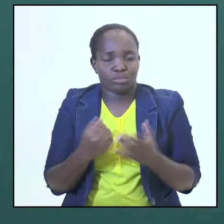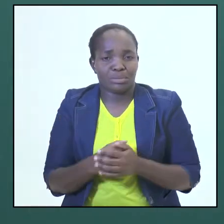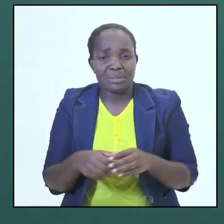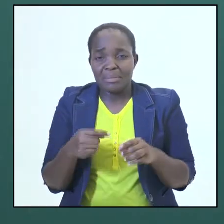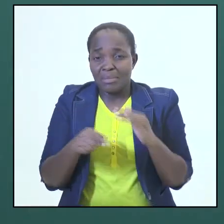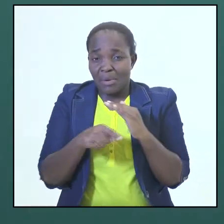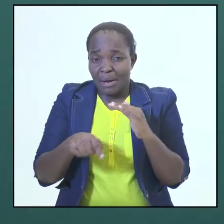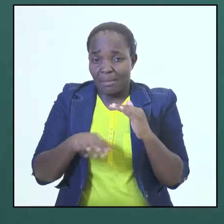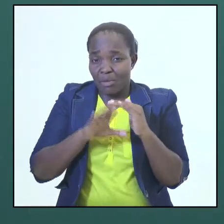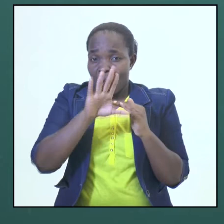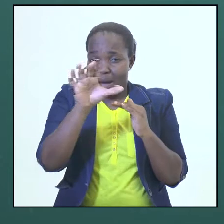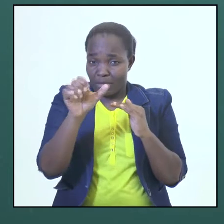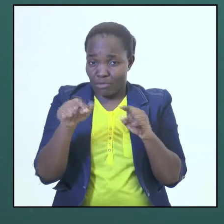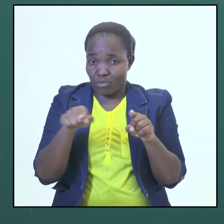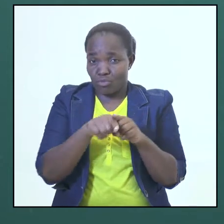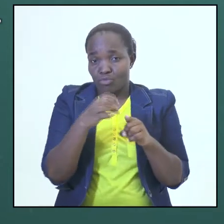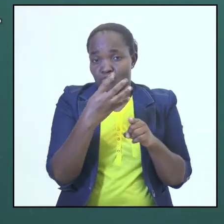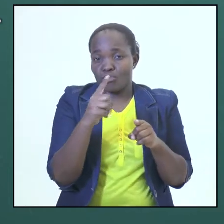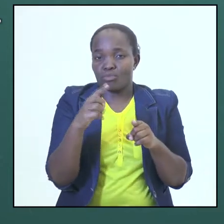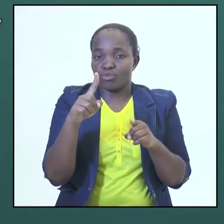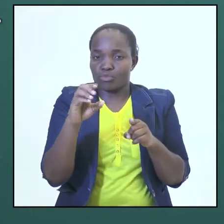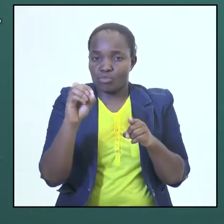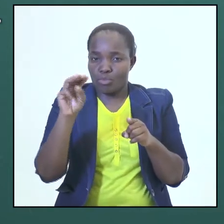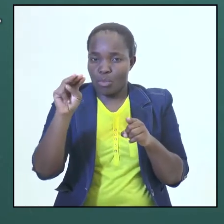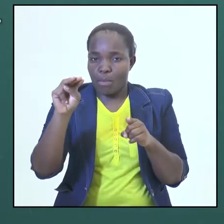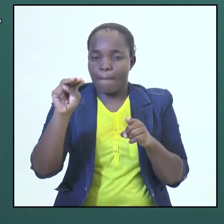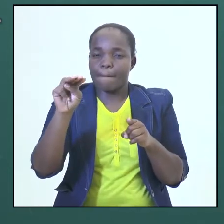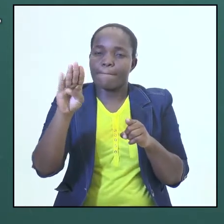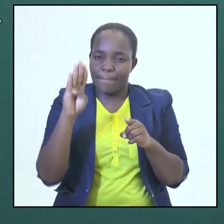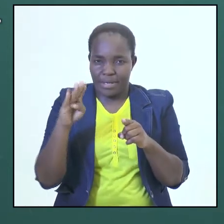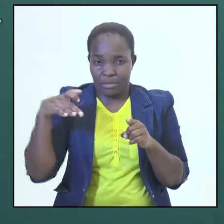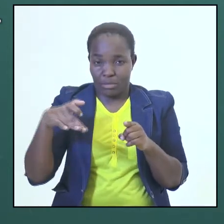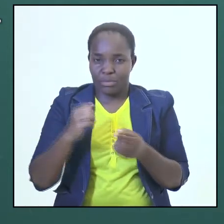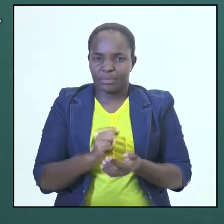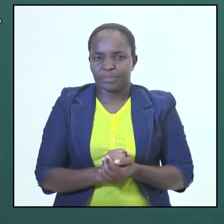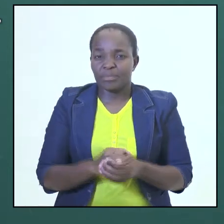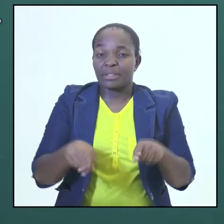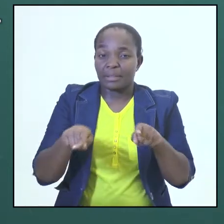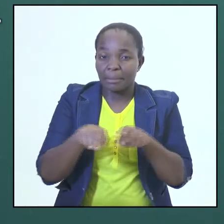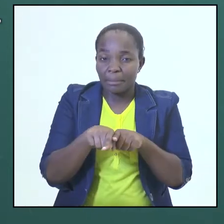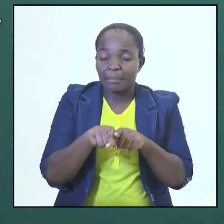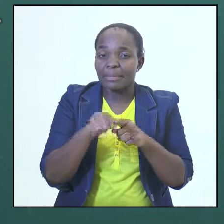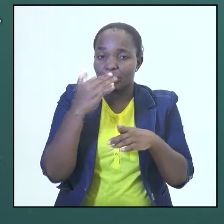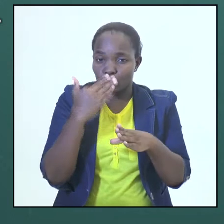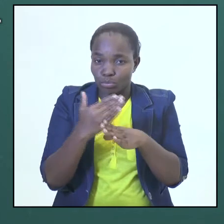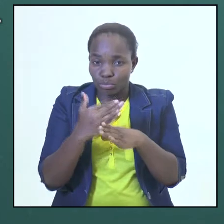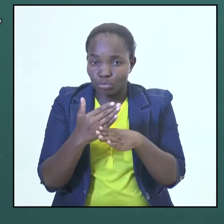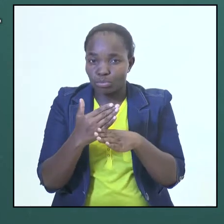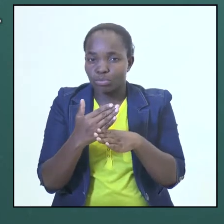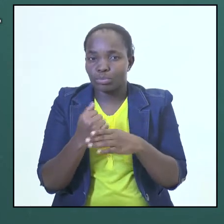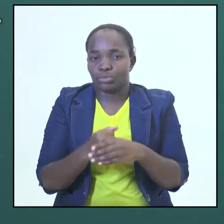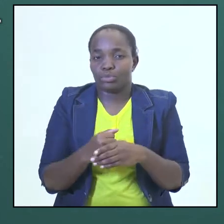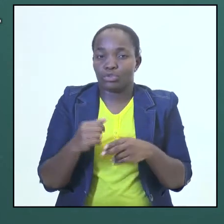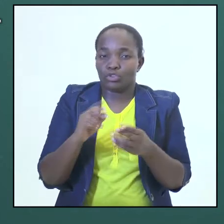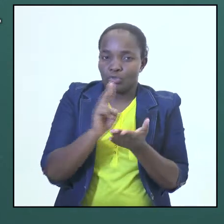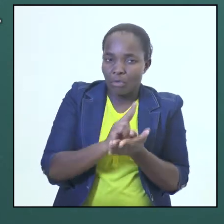410 billion Namibian dollars in a year. International tourists bring strong foreign currencies into the country by spending their money on